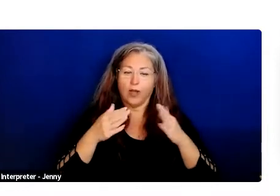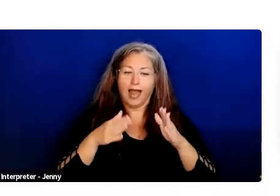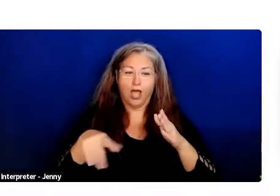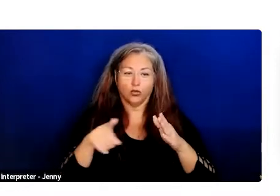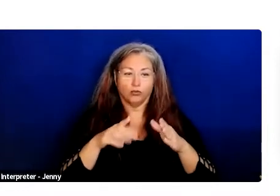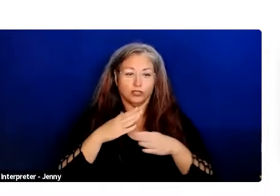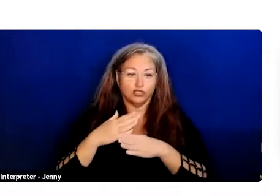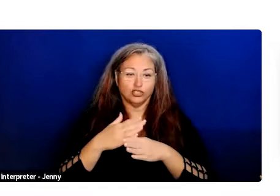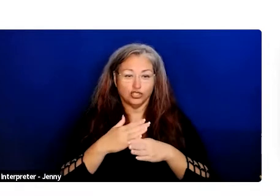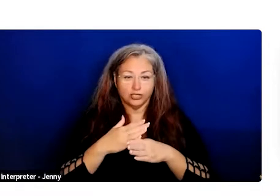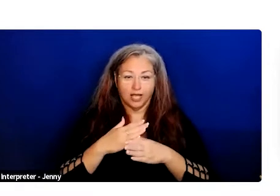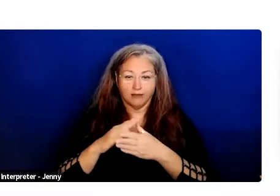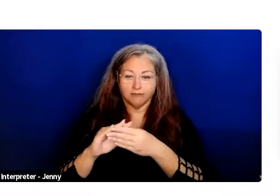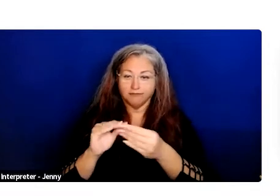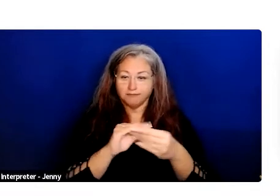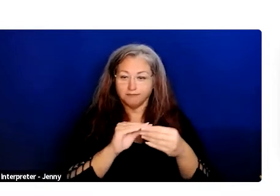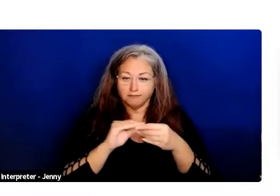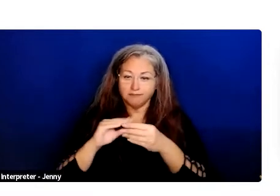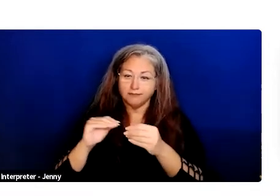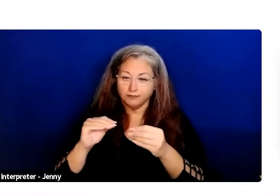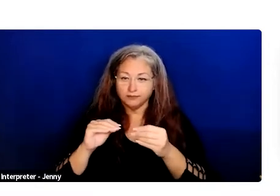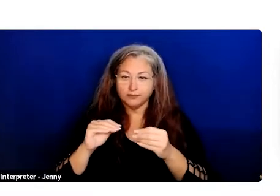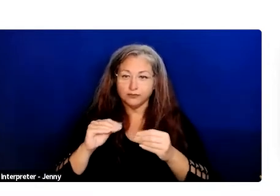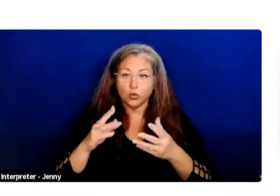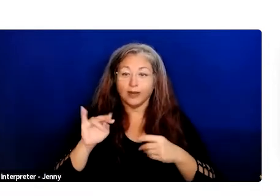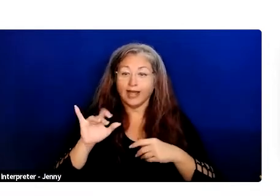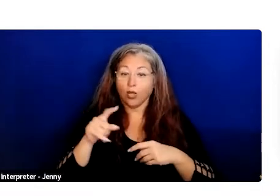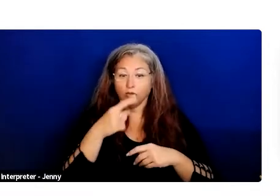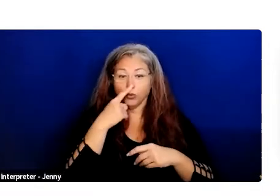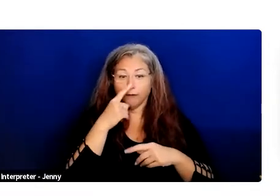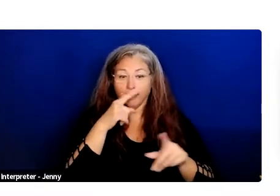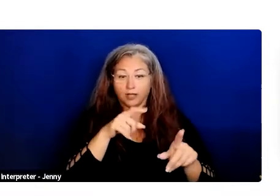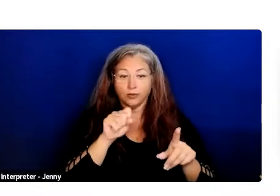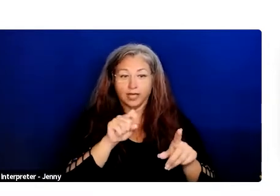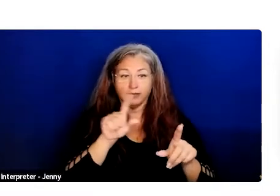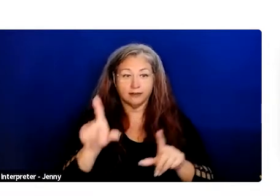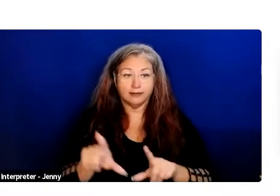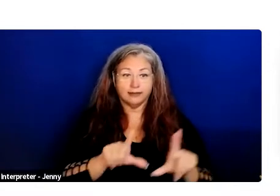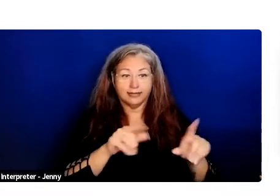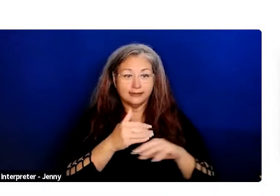sharing portion of this conversation. So Nicole, if you don't mind going to the next slide.